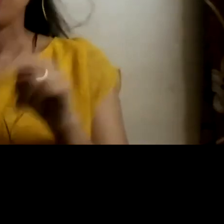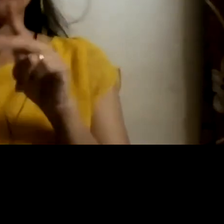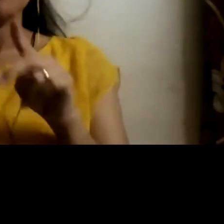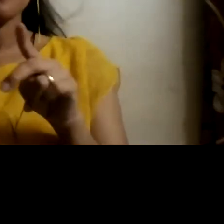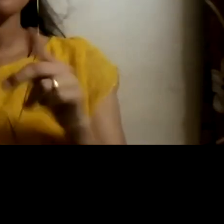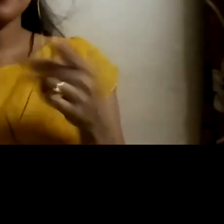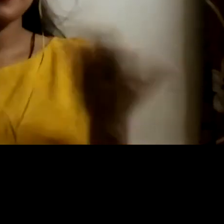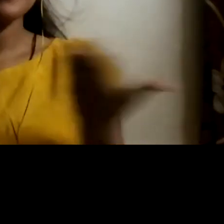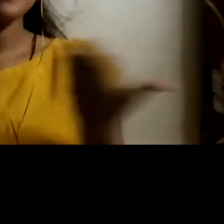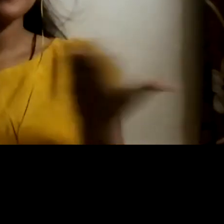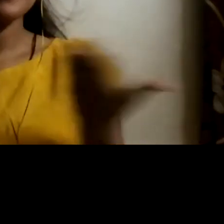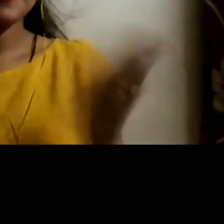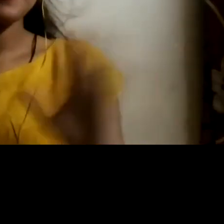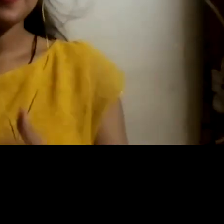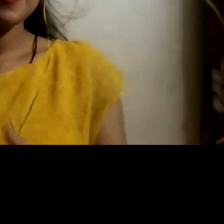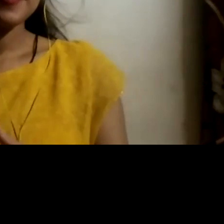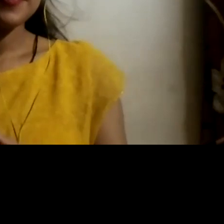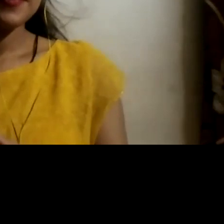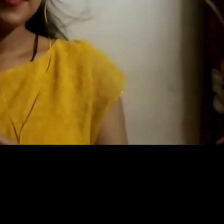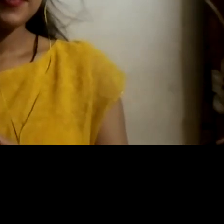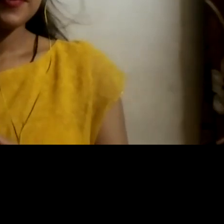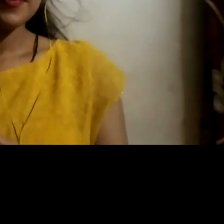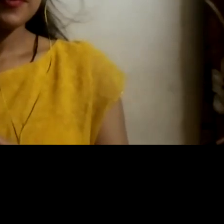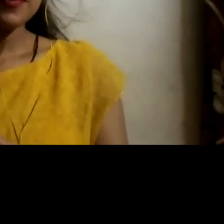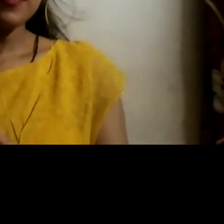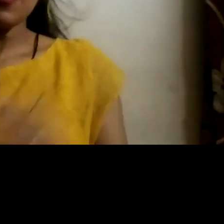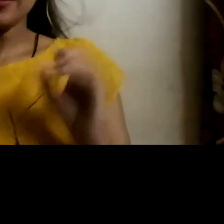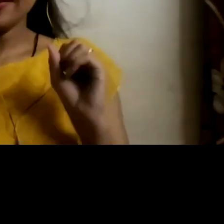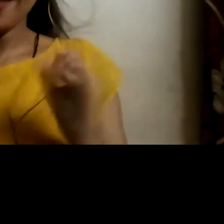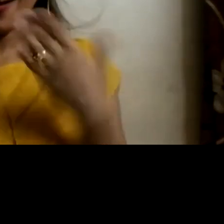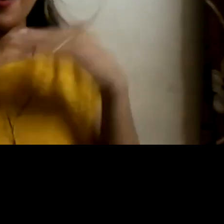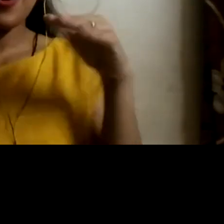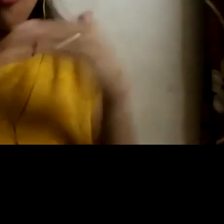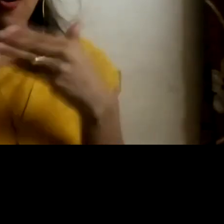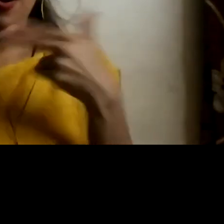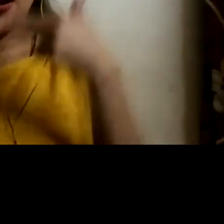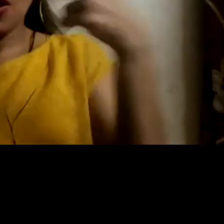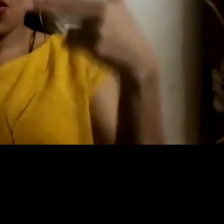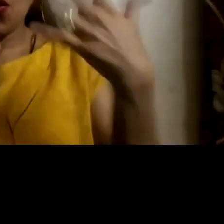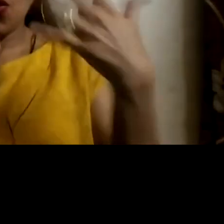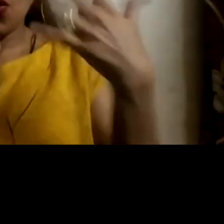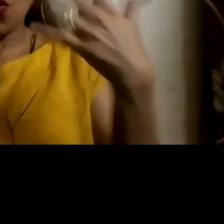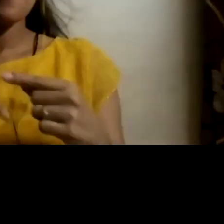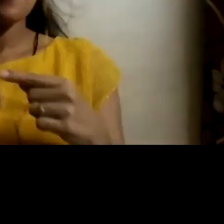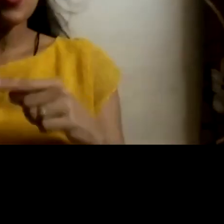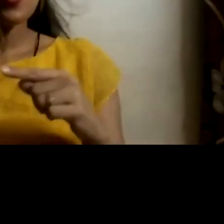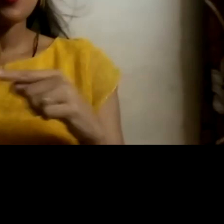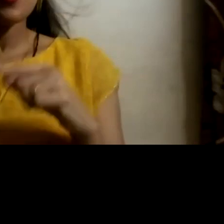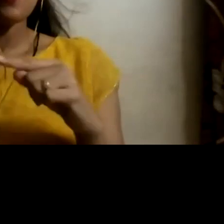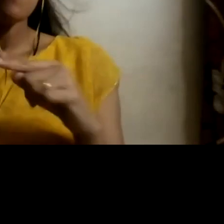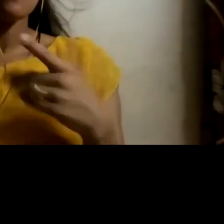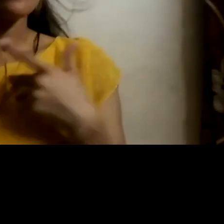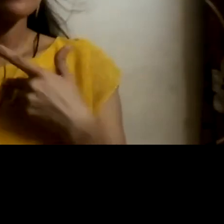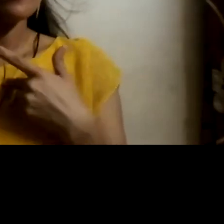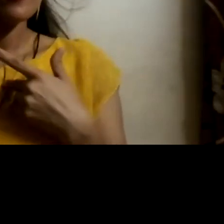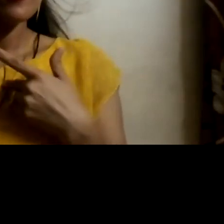forth. So the only introduction I can give for myself is that I consider we are